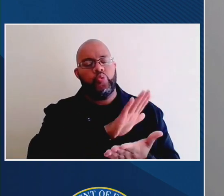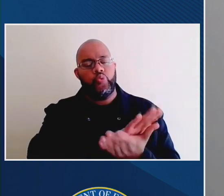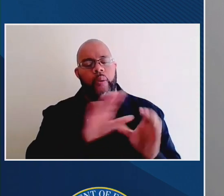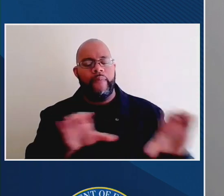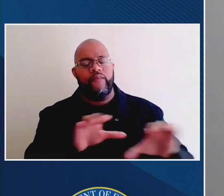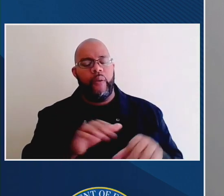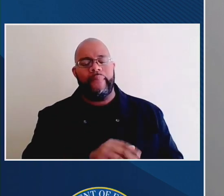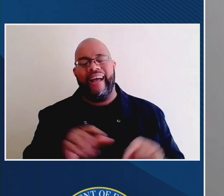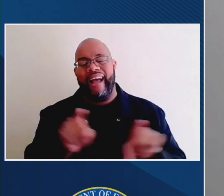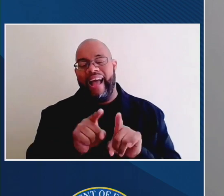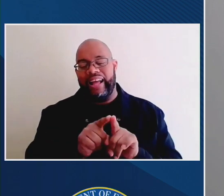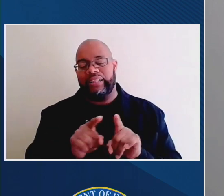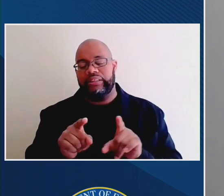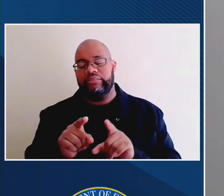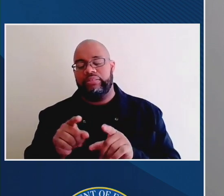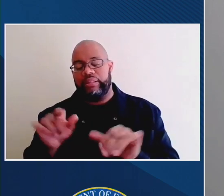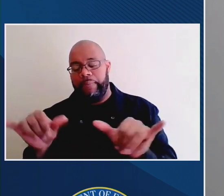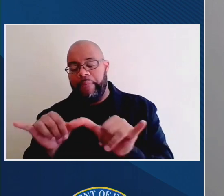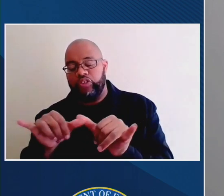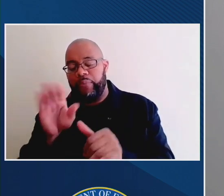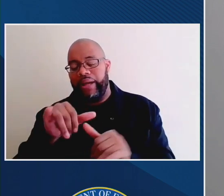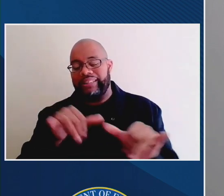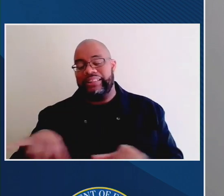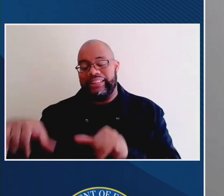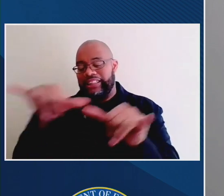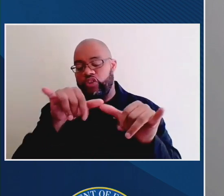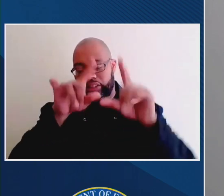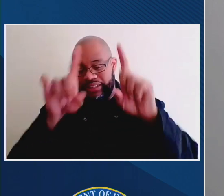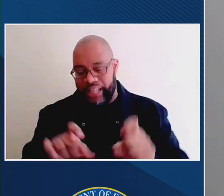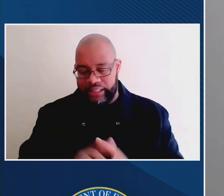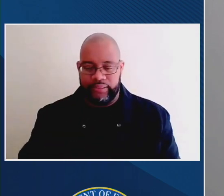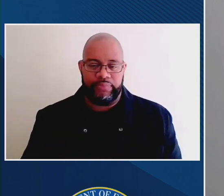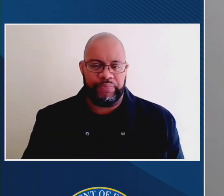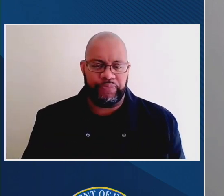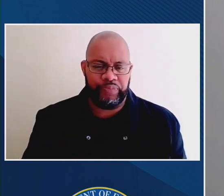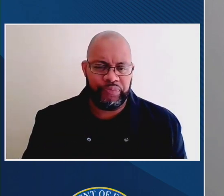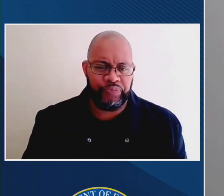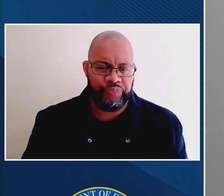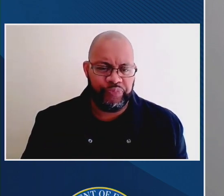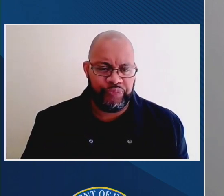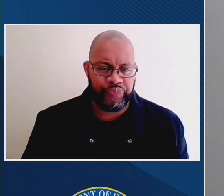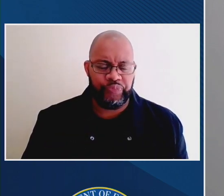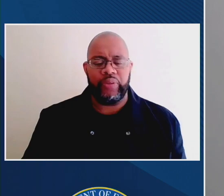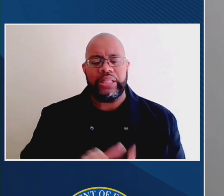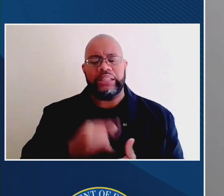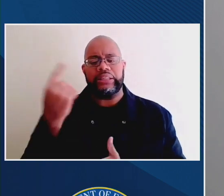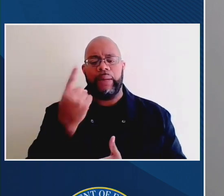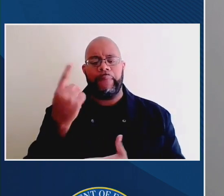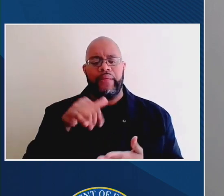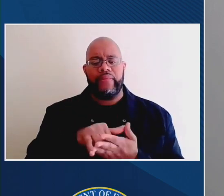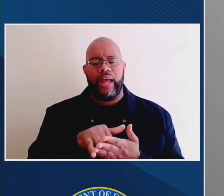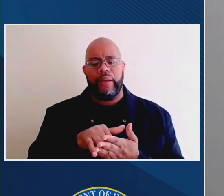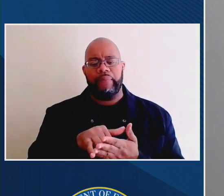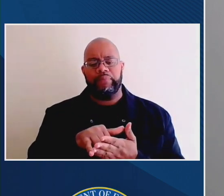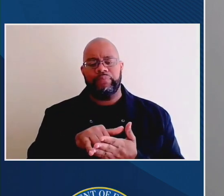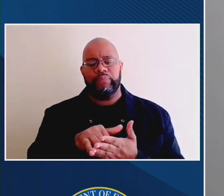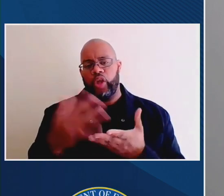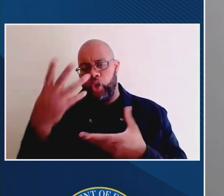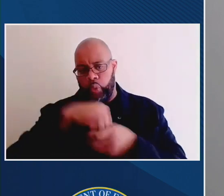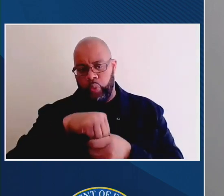as measured by standardized tests is something that is included